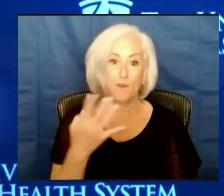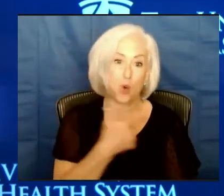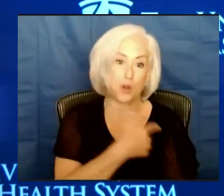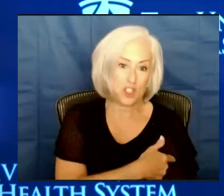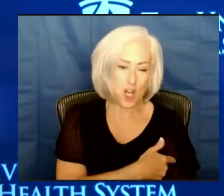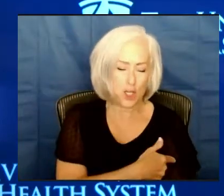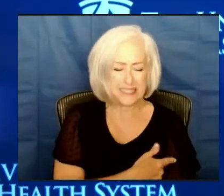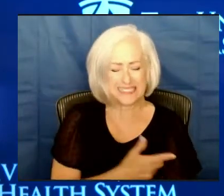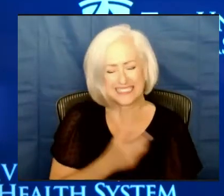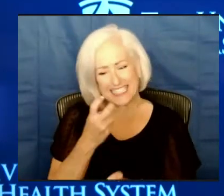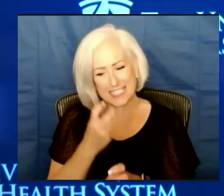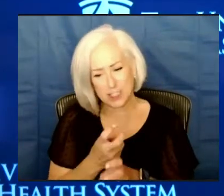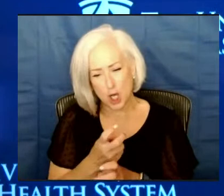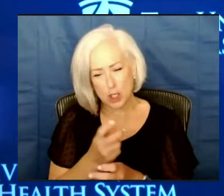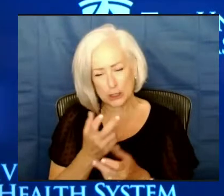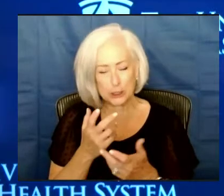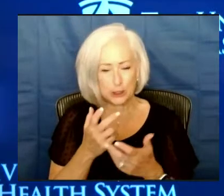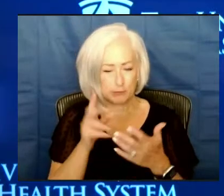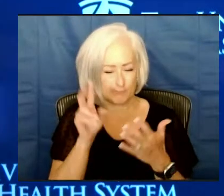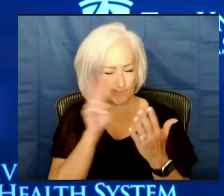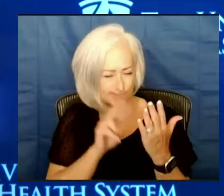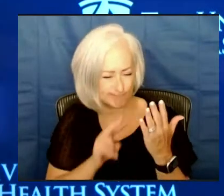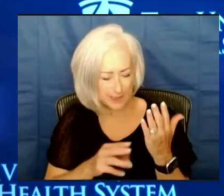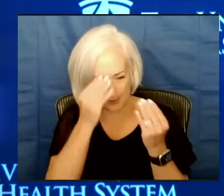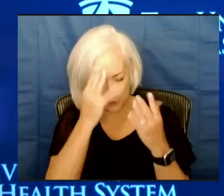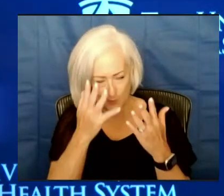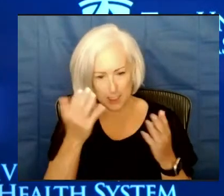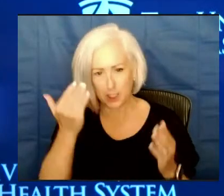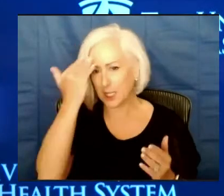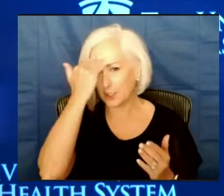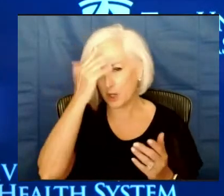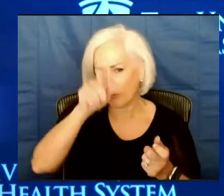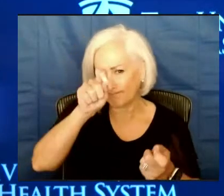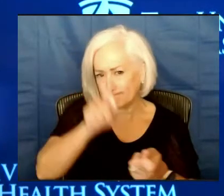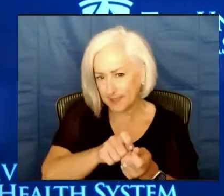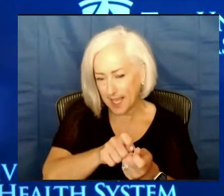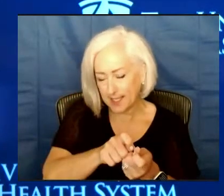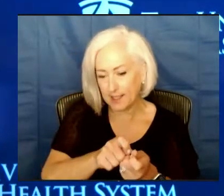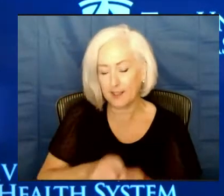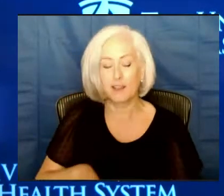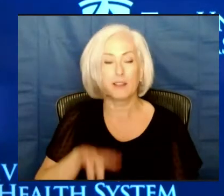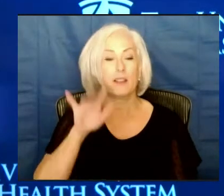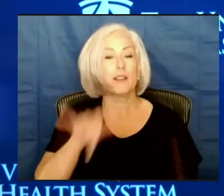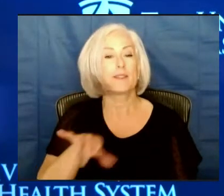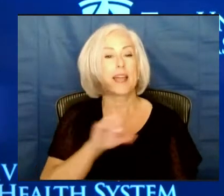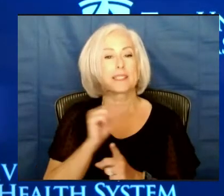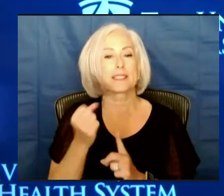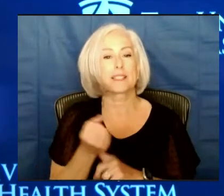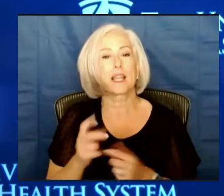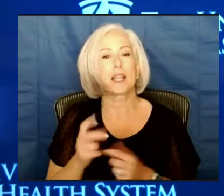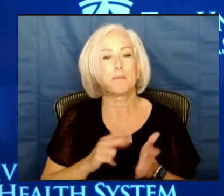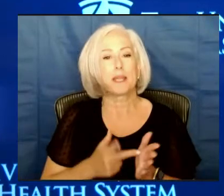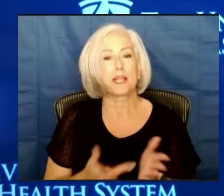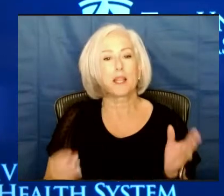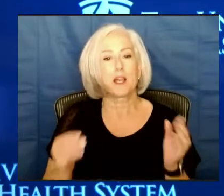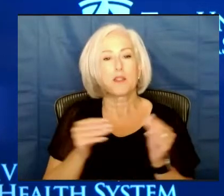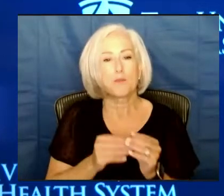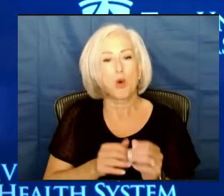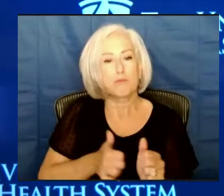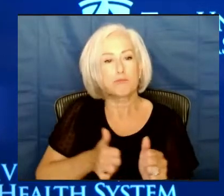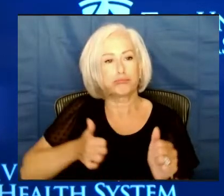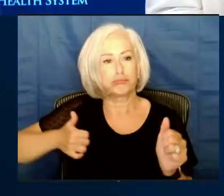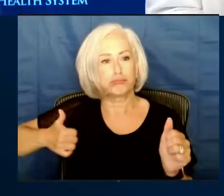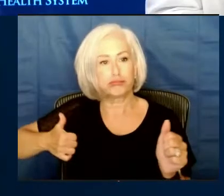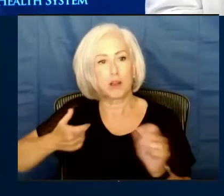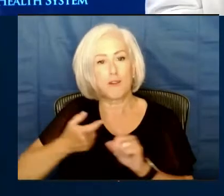know. What I'm reading though is that even in those settings, basically I think the further you are from your vaccination, the more benefits you may get from Paxlovid, which wouldn't